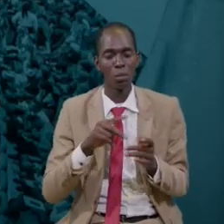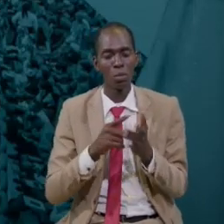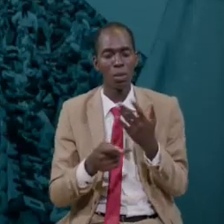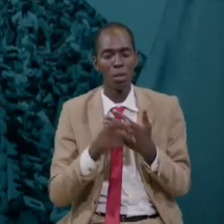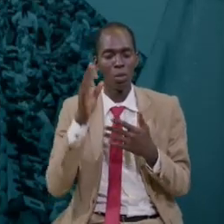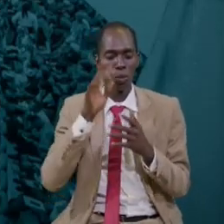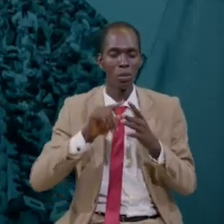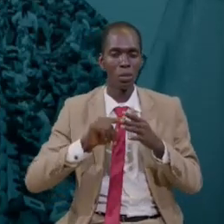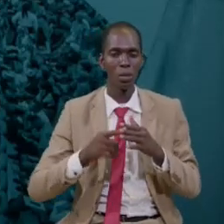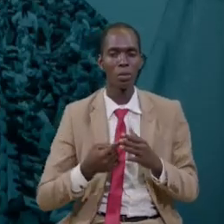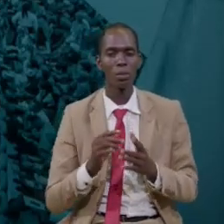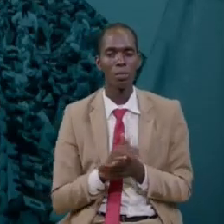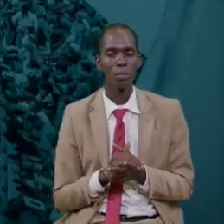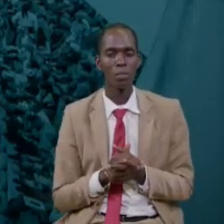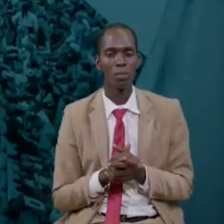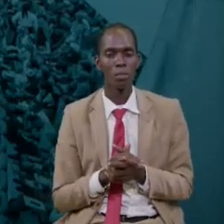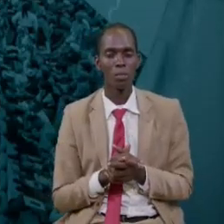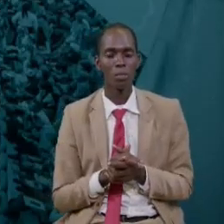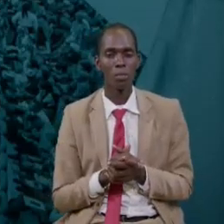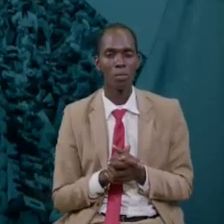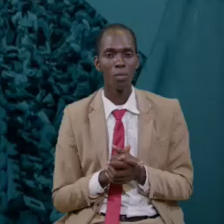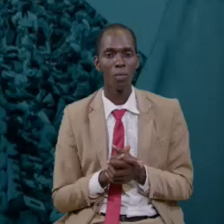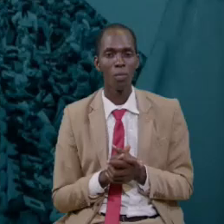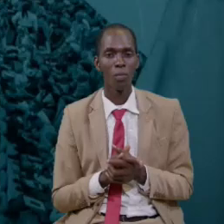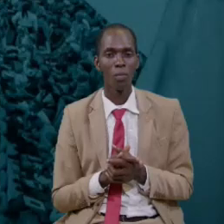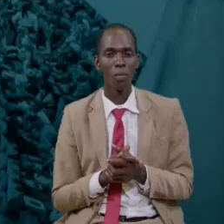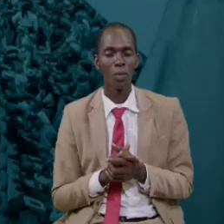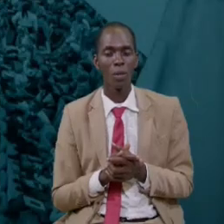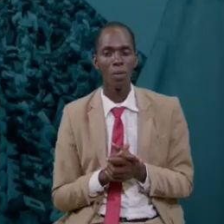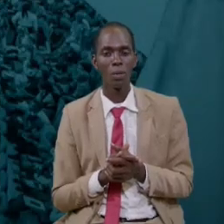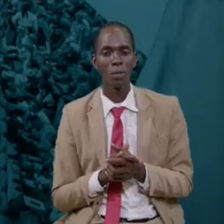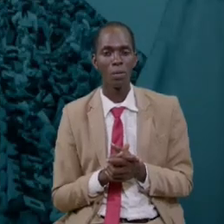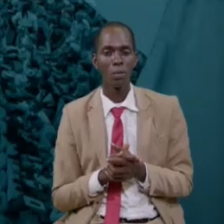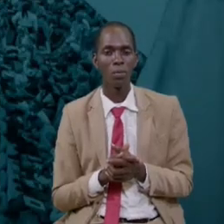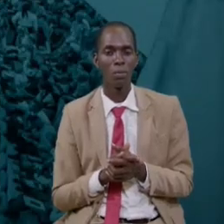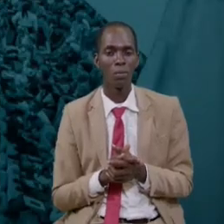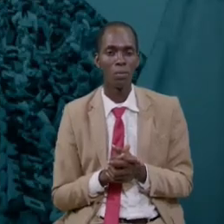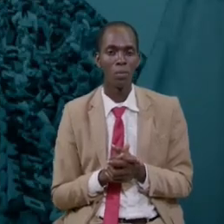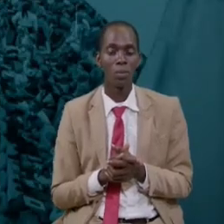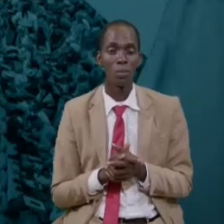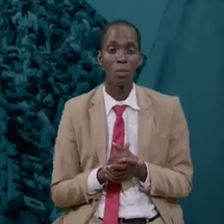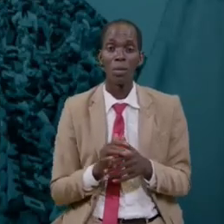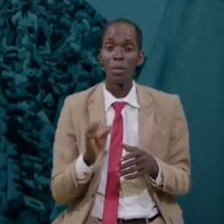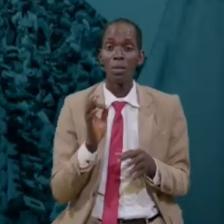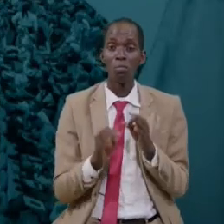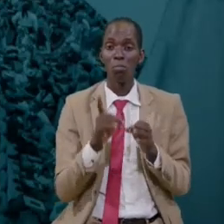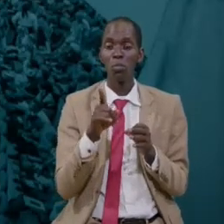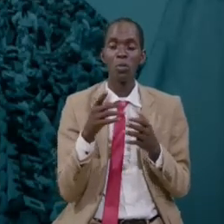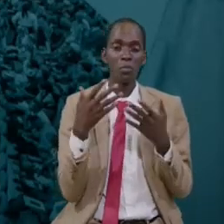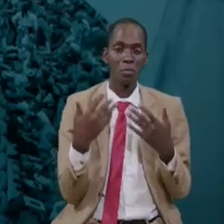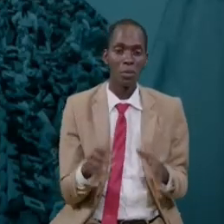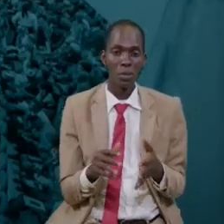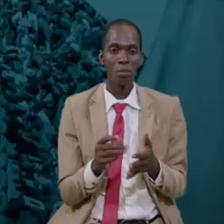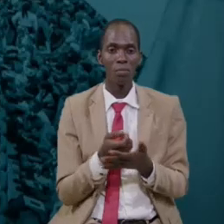Our leaders, if you are finished on my left side, at the middle here, on my right side,